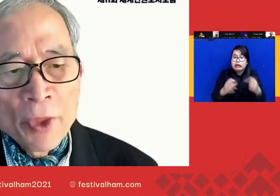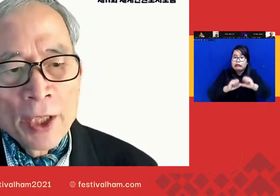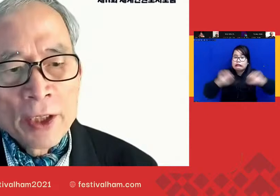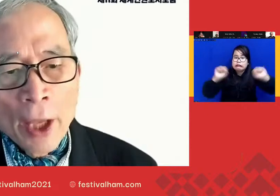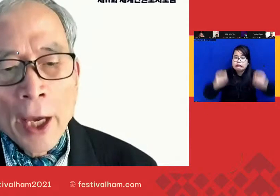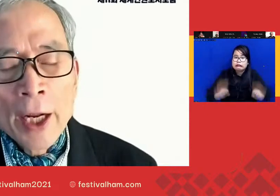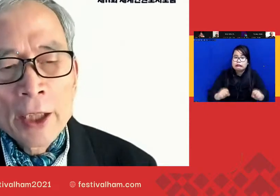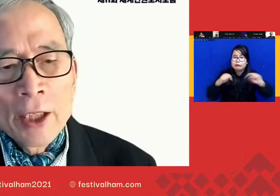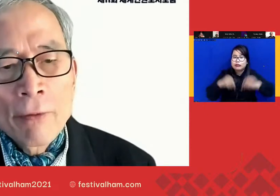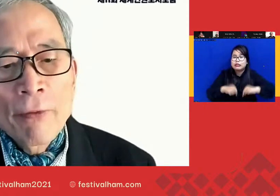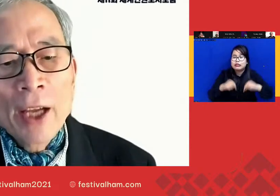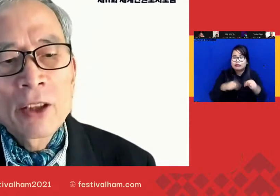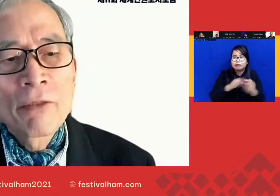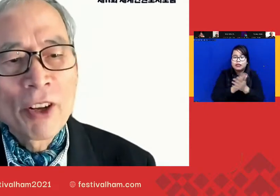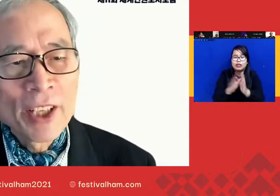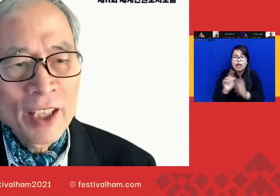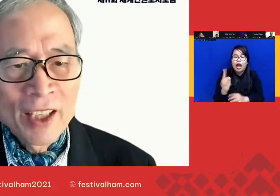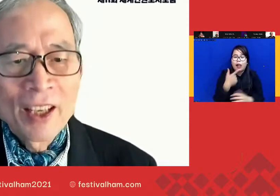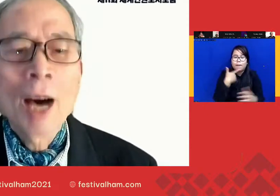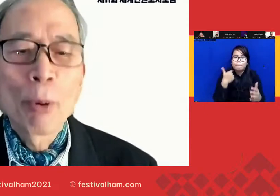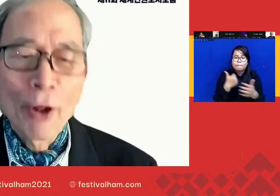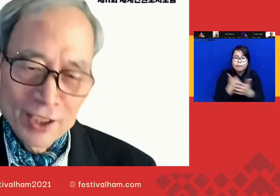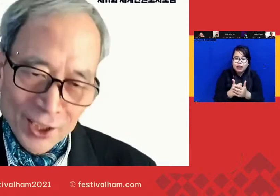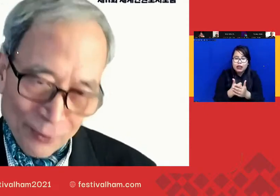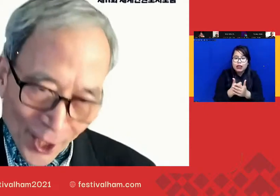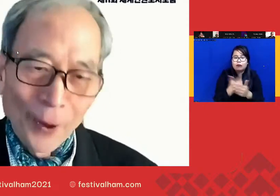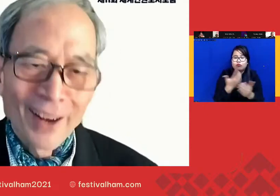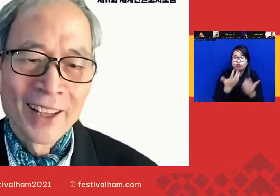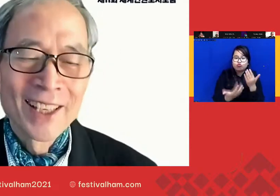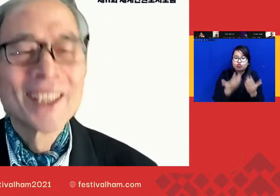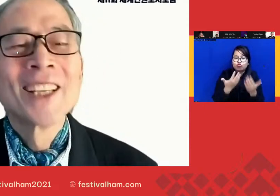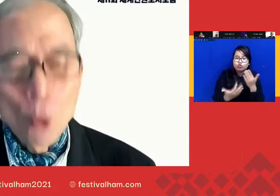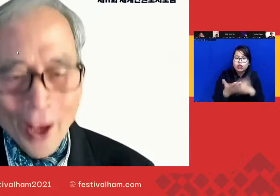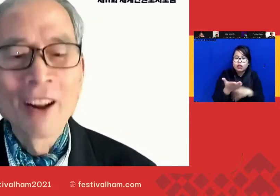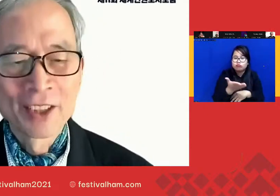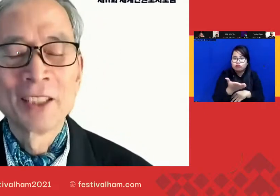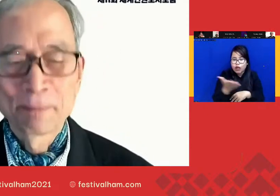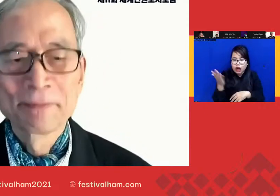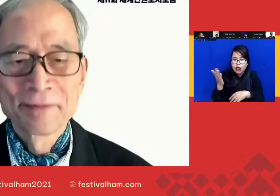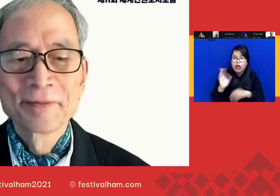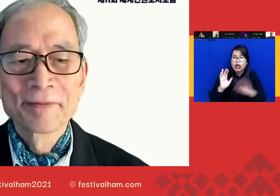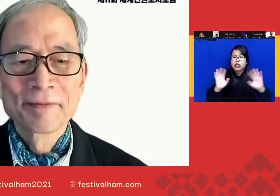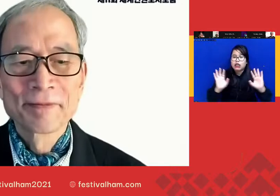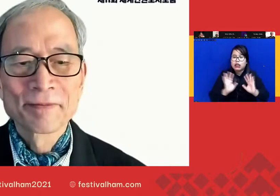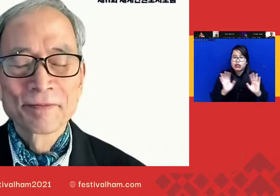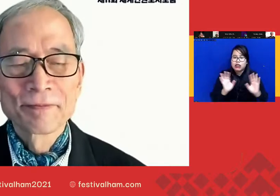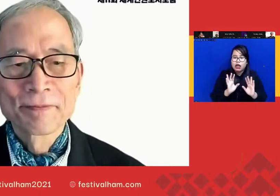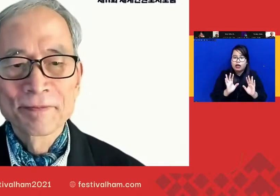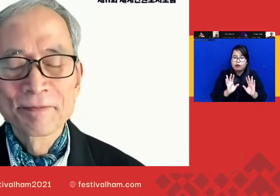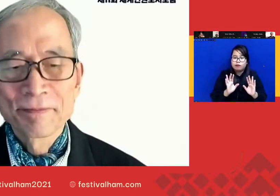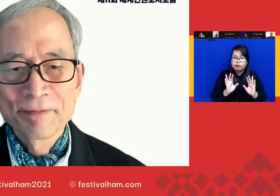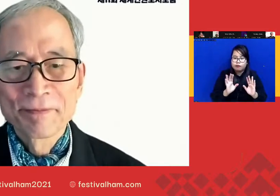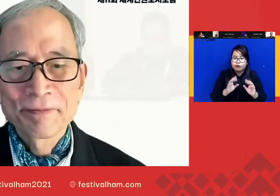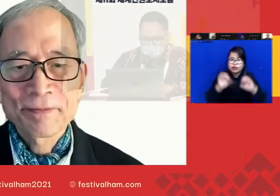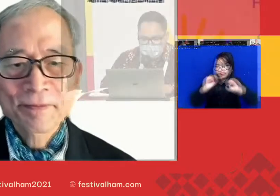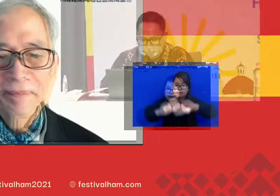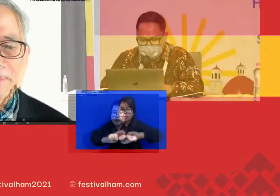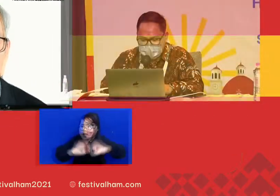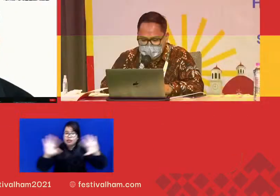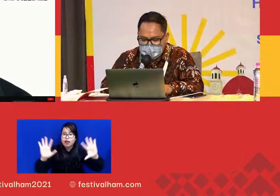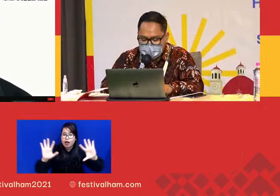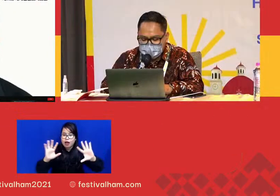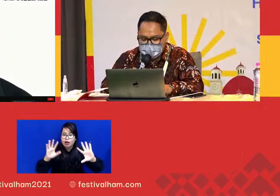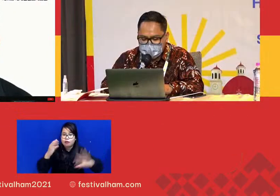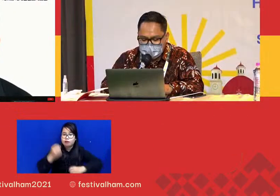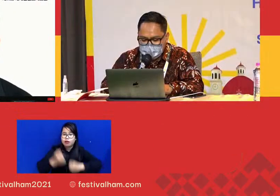though they are not effectively operated very well in reality. Thank you very much, Professor Sin. I